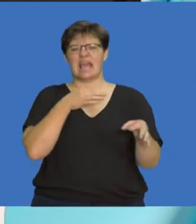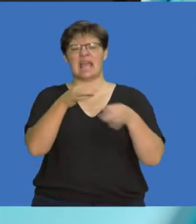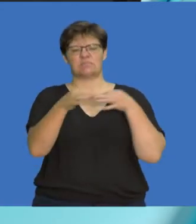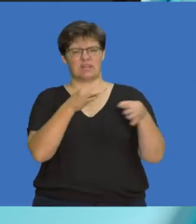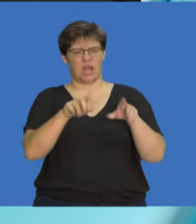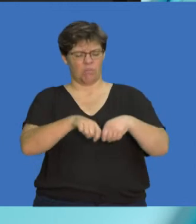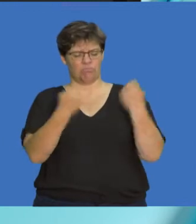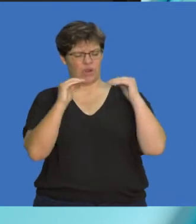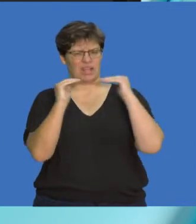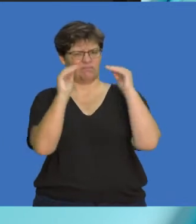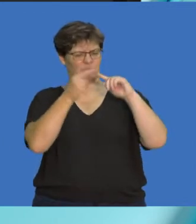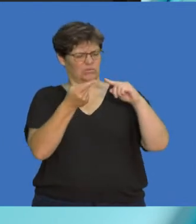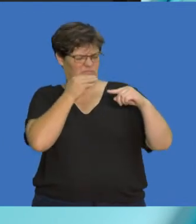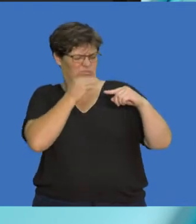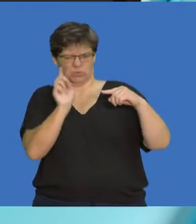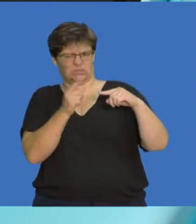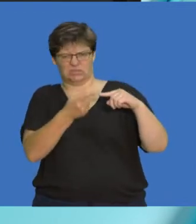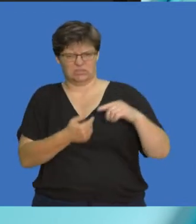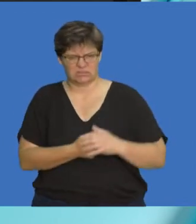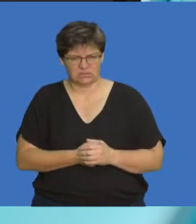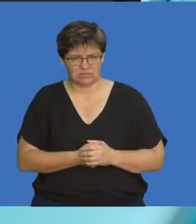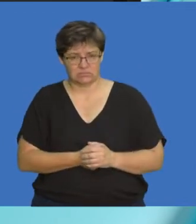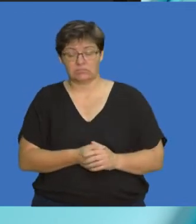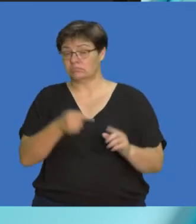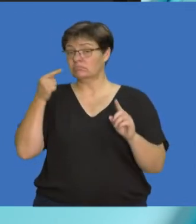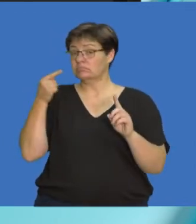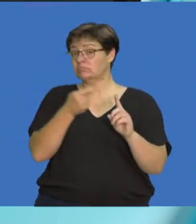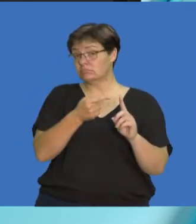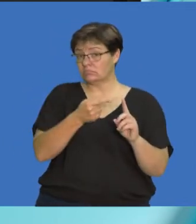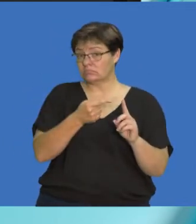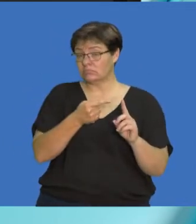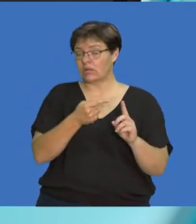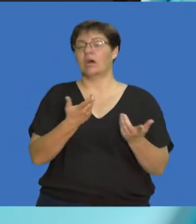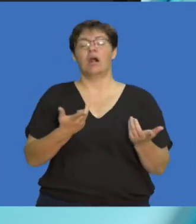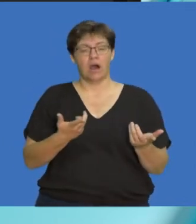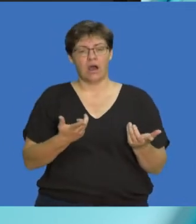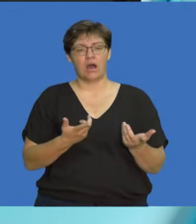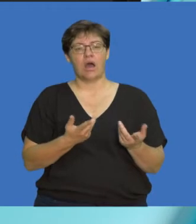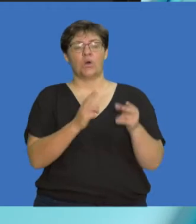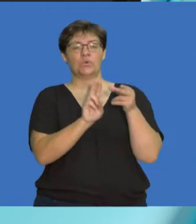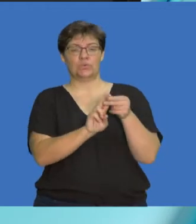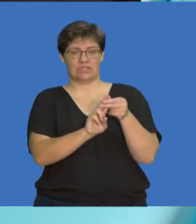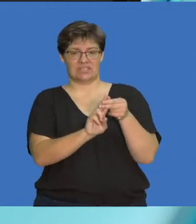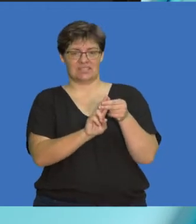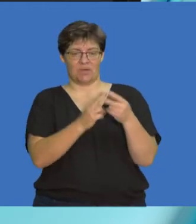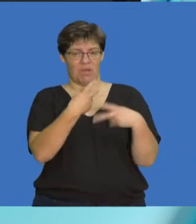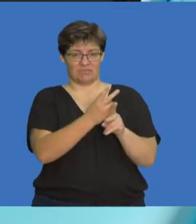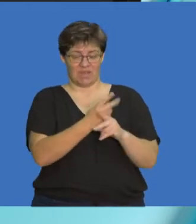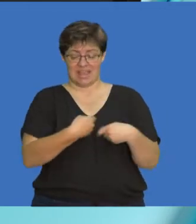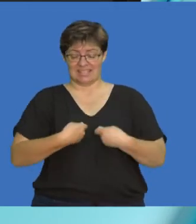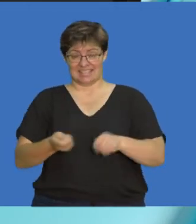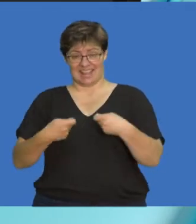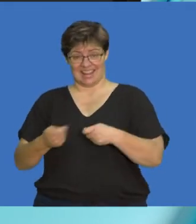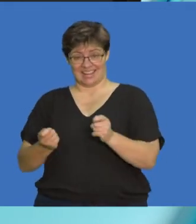the break-even point. Remember, the break-even point is the number of units that we have produced and sold.